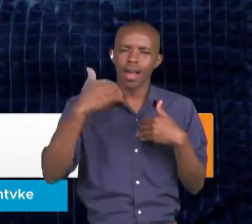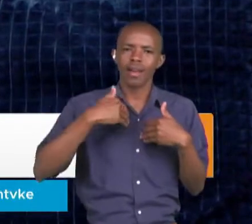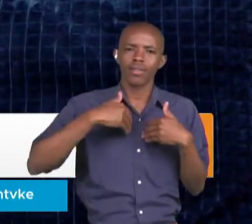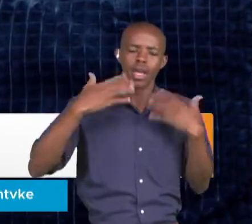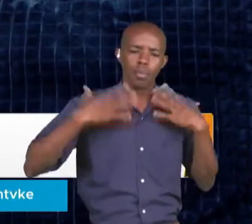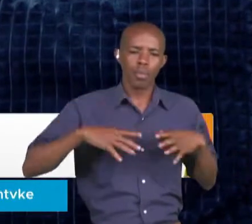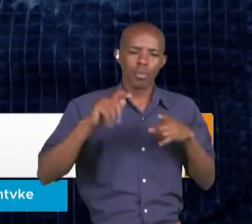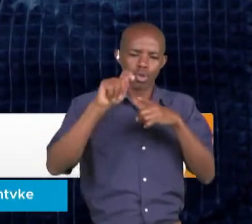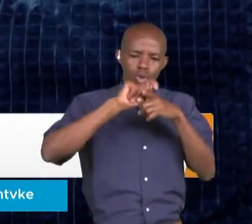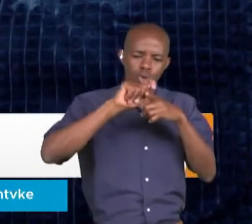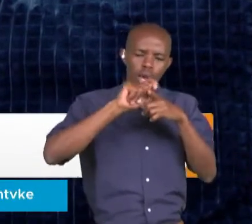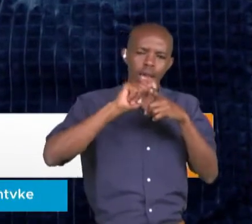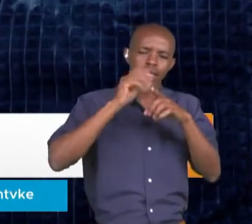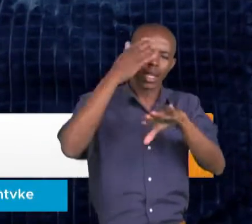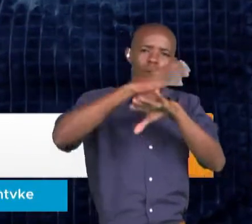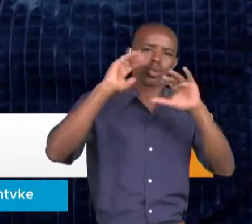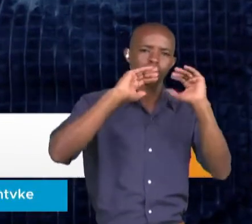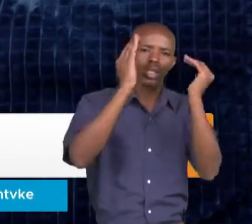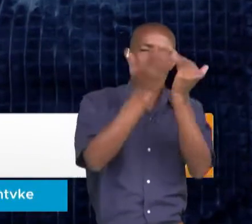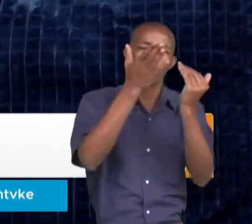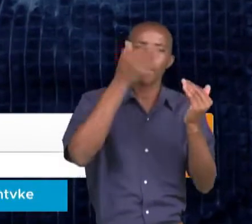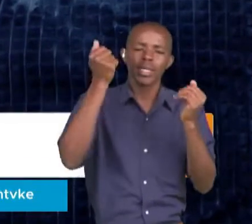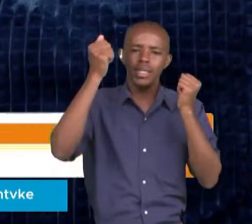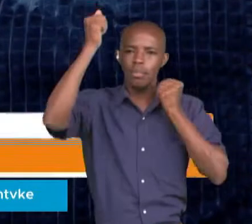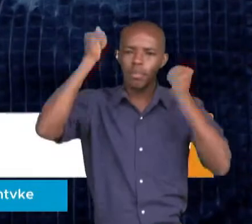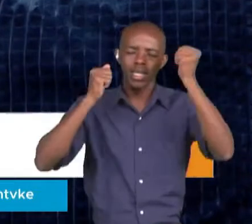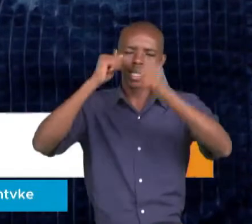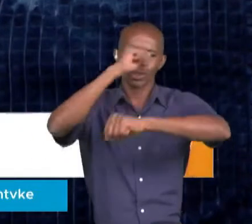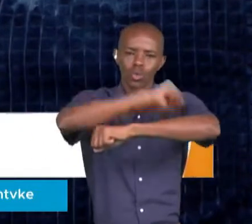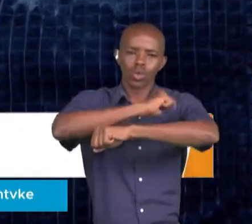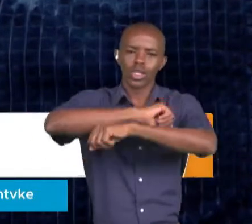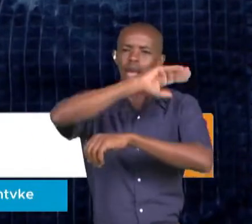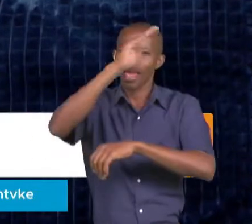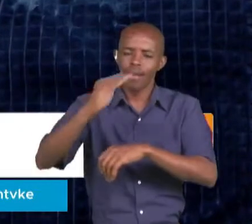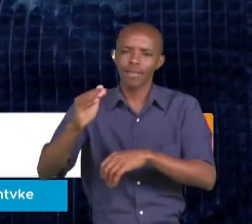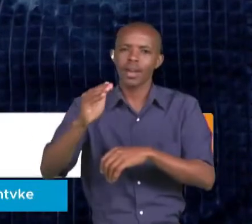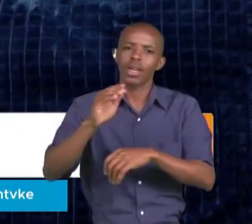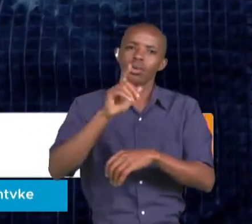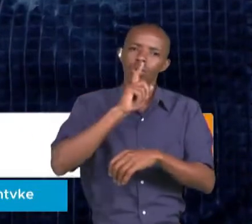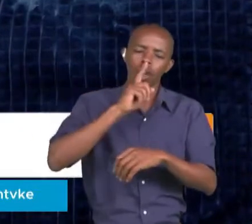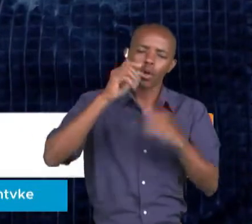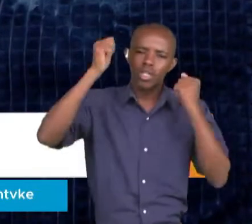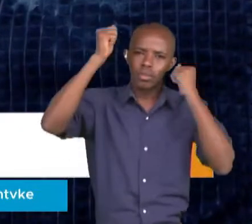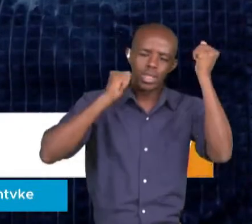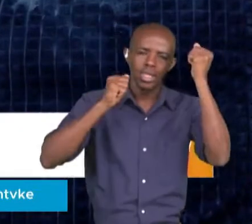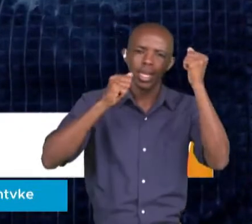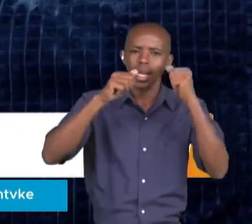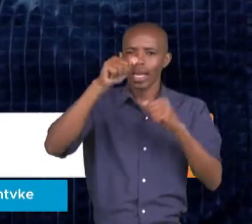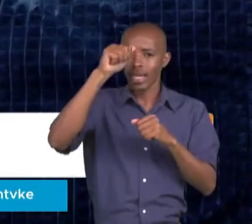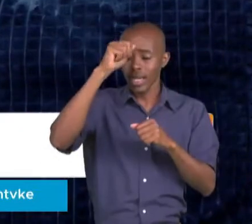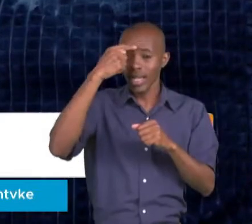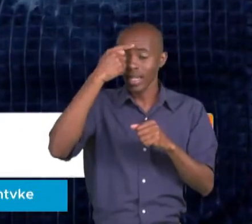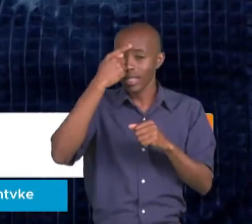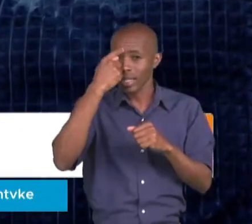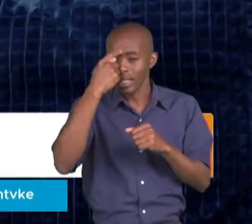who've been trained across the world in the best military schools ever. Mm-hmm. Whether you're talking about the military school in India or Europe